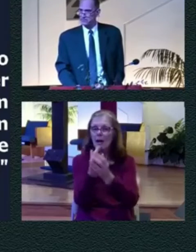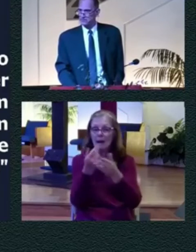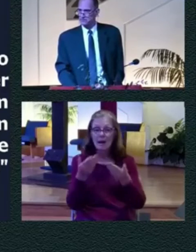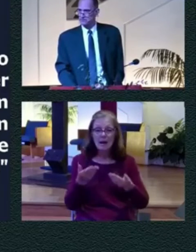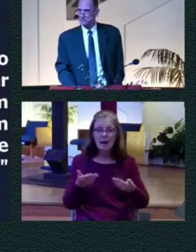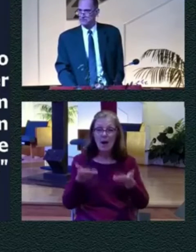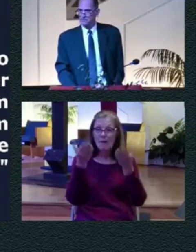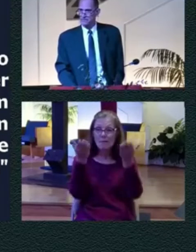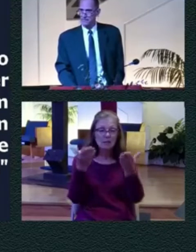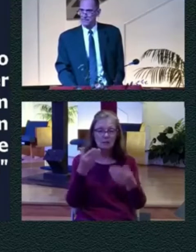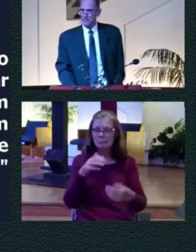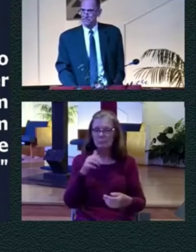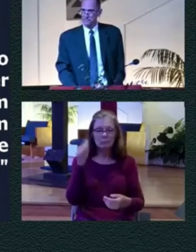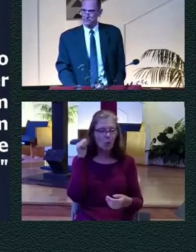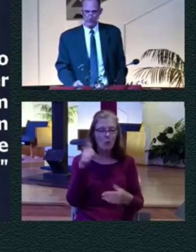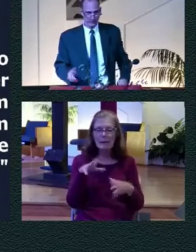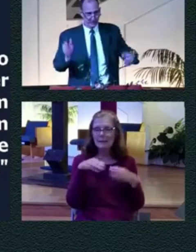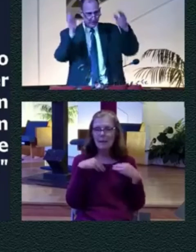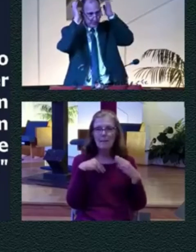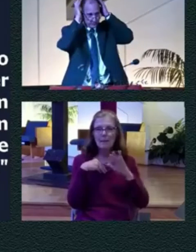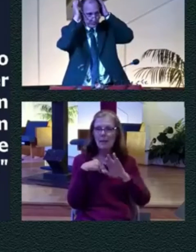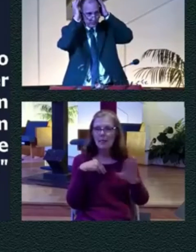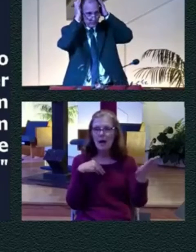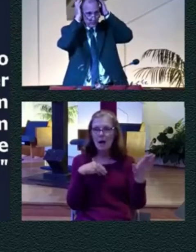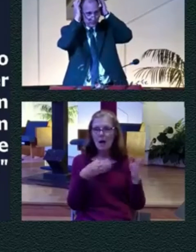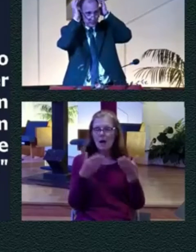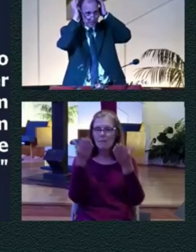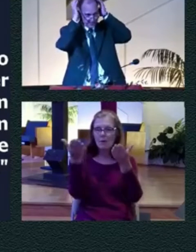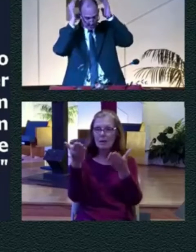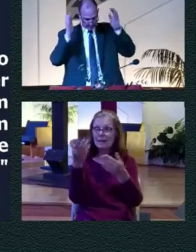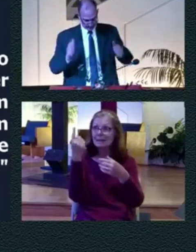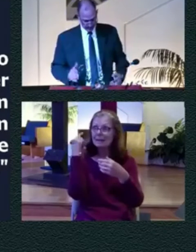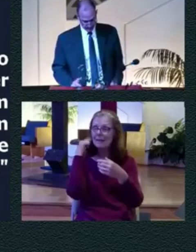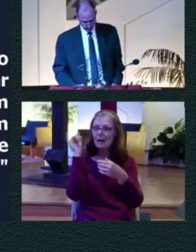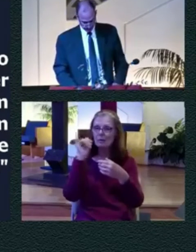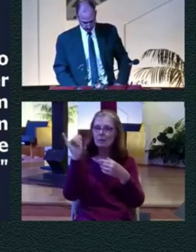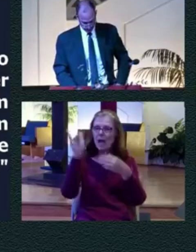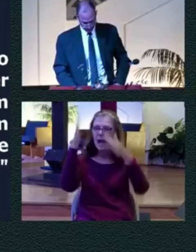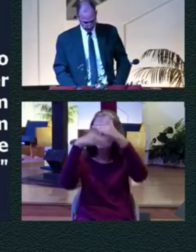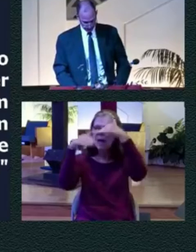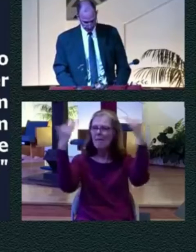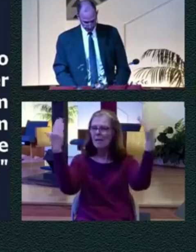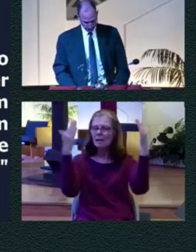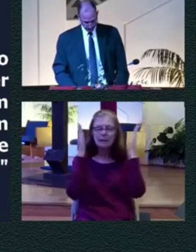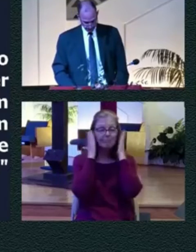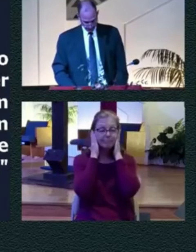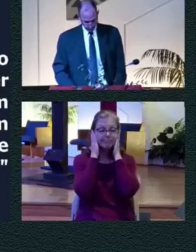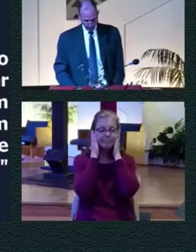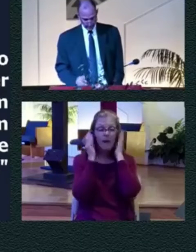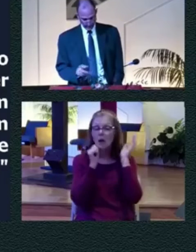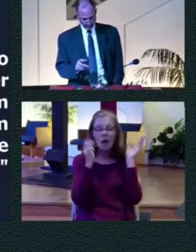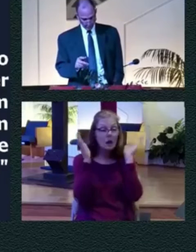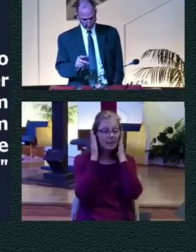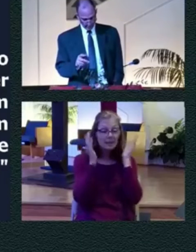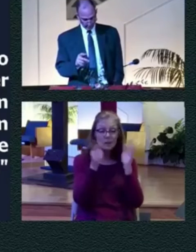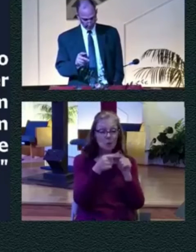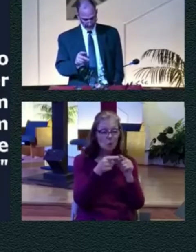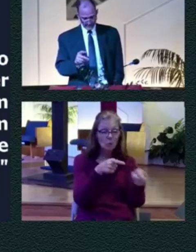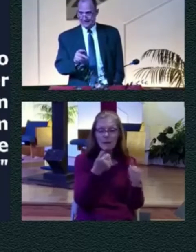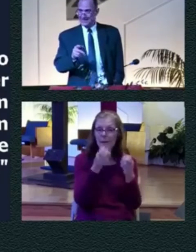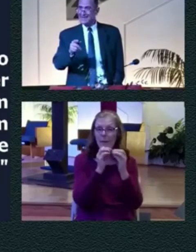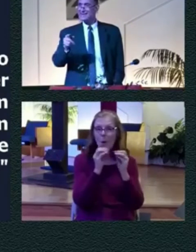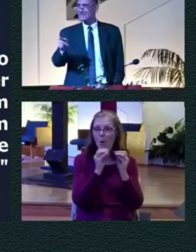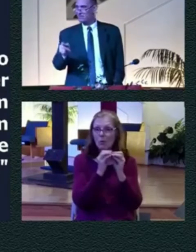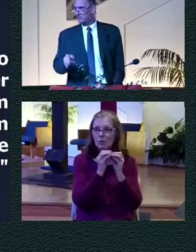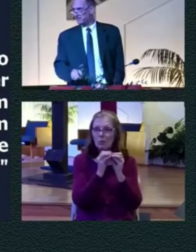them. It sounds like heaven is stopping up its ears. Rather, I am going to make